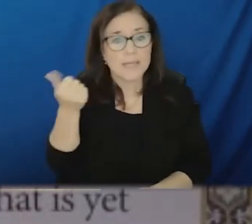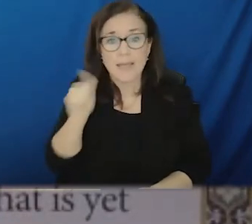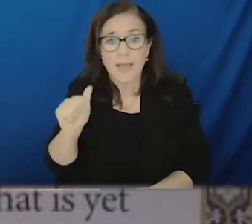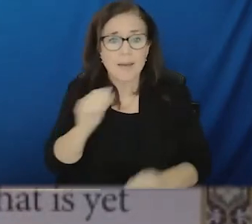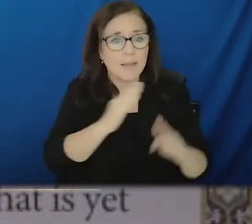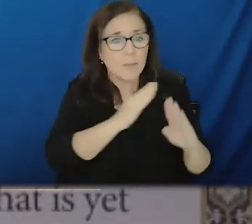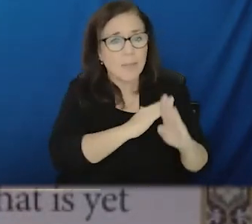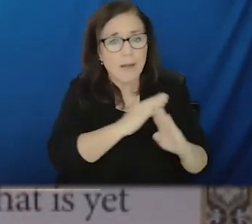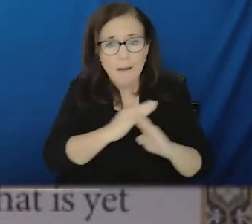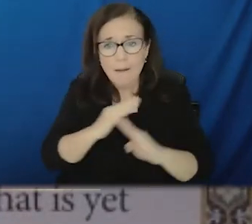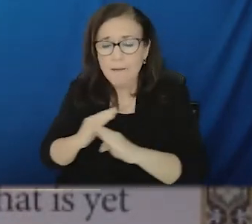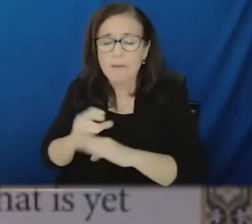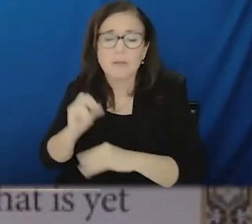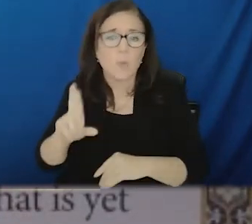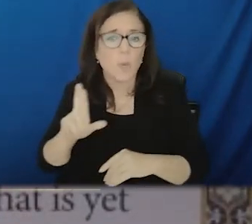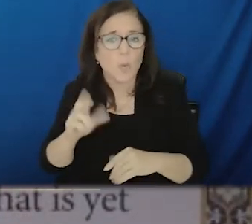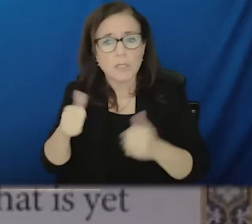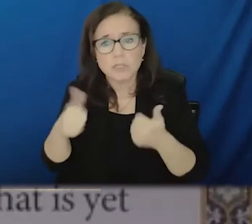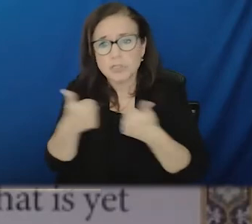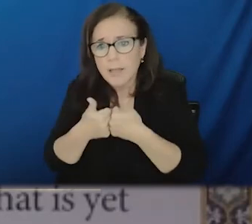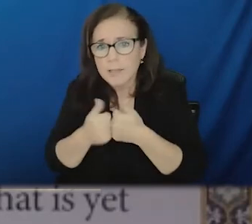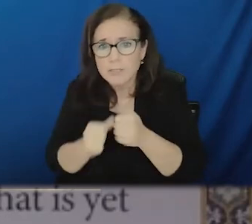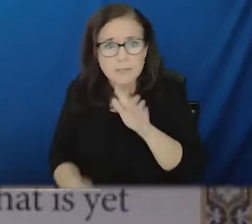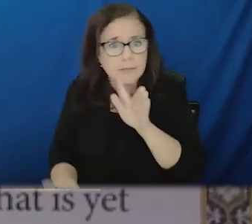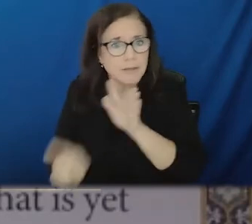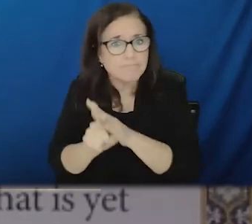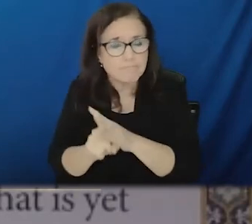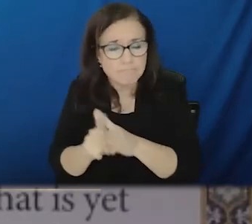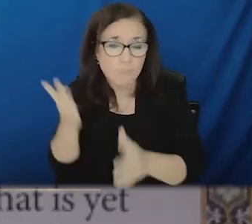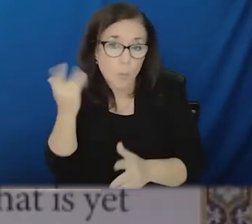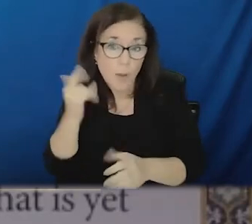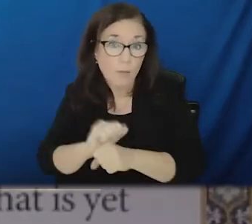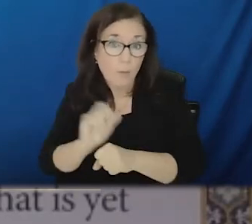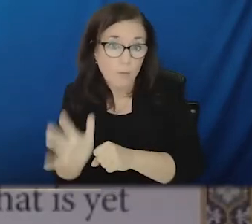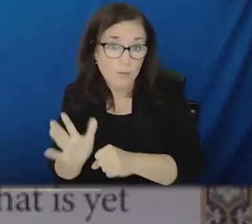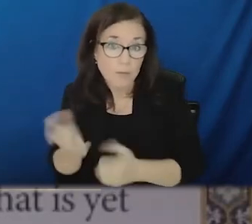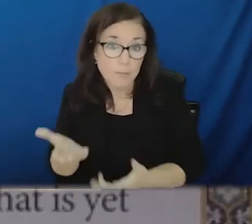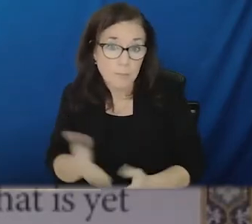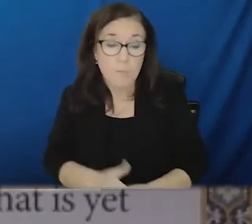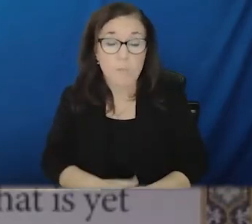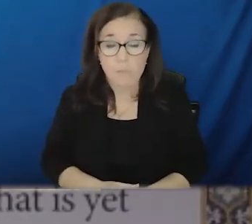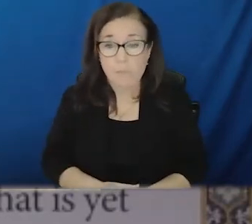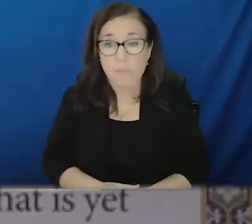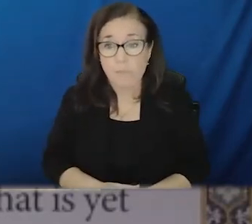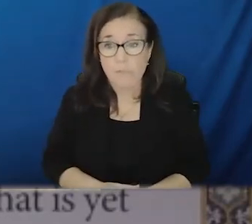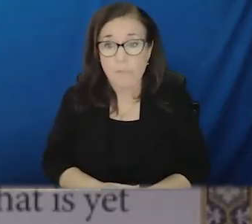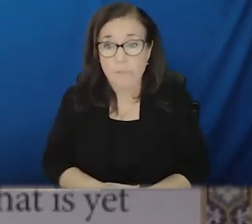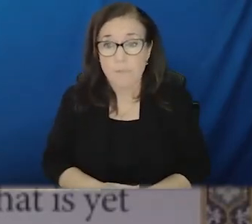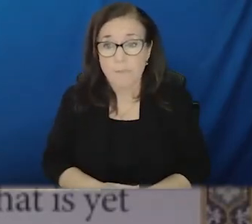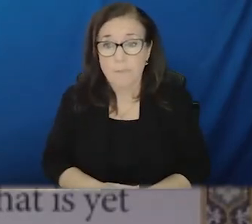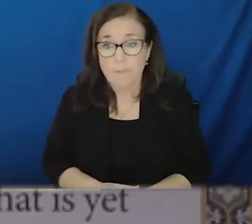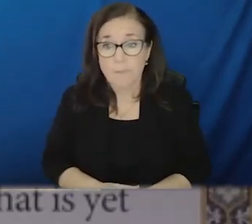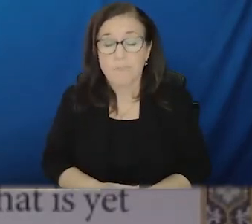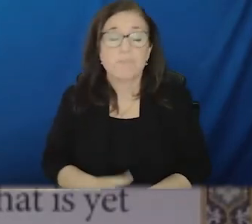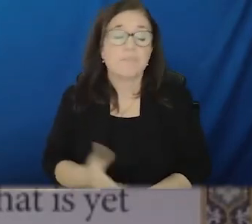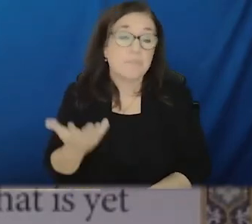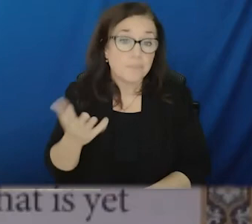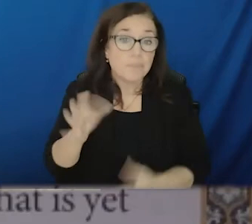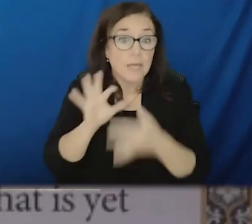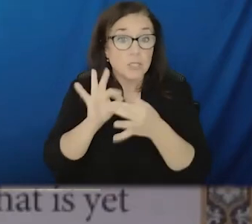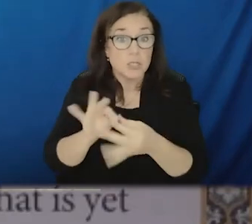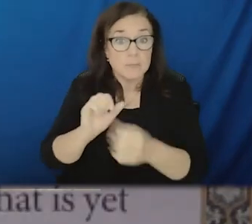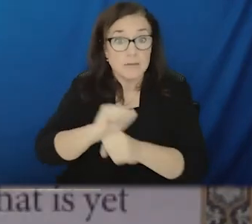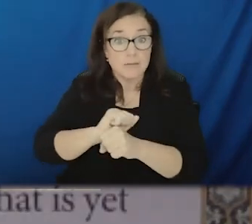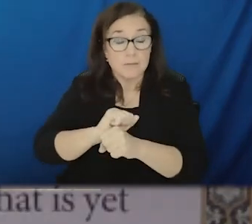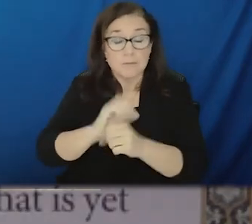additional challenges you'll be facing because of the pandemic? Well, in terms of challenges, the challenges